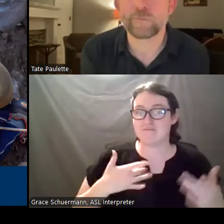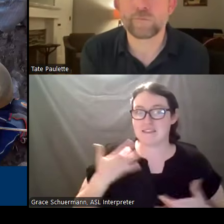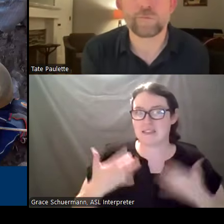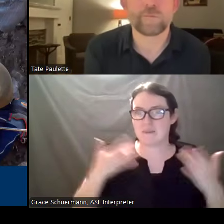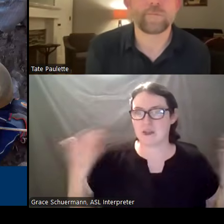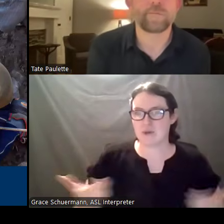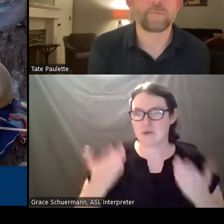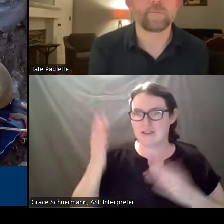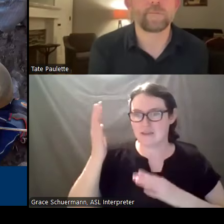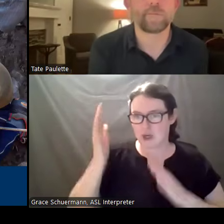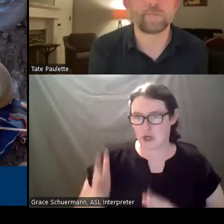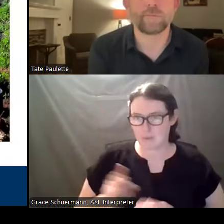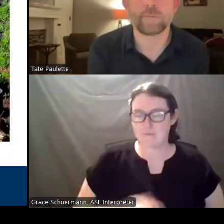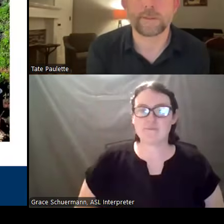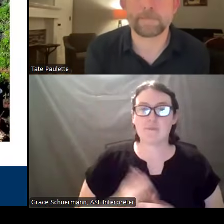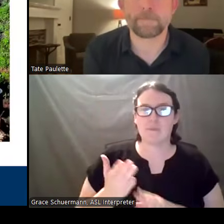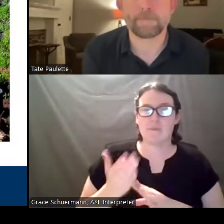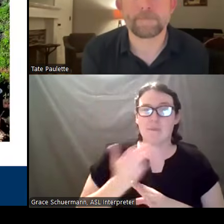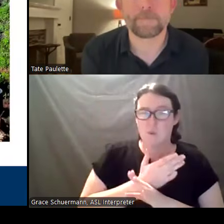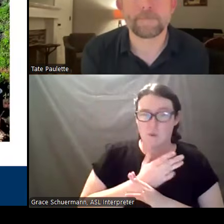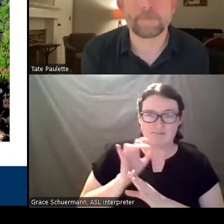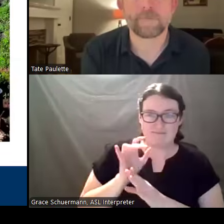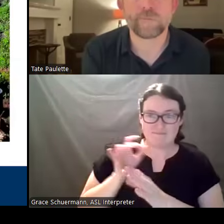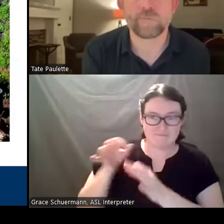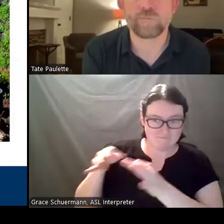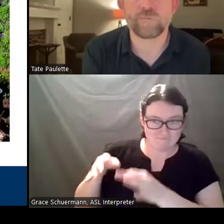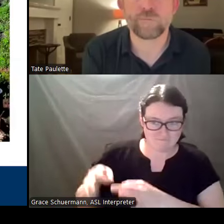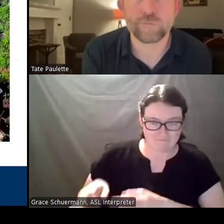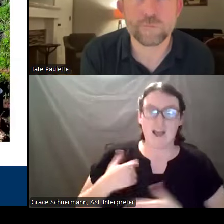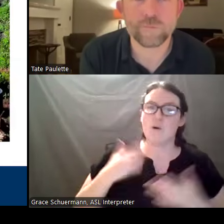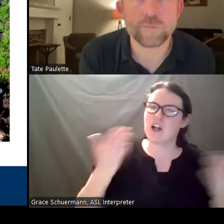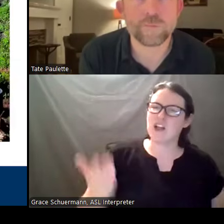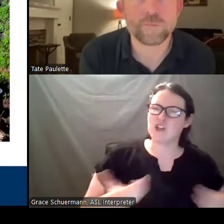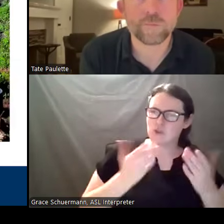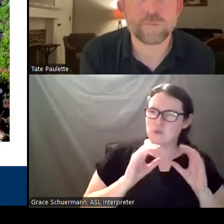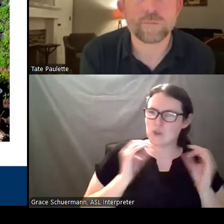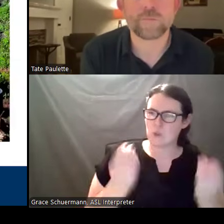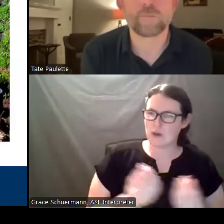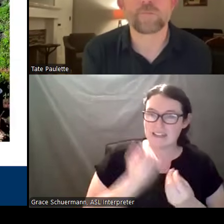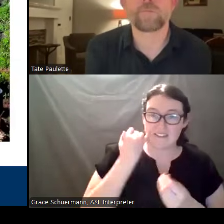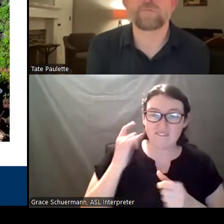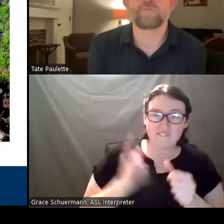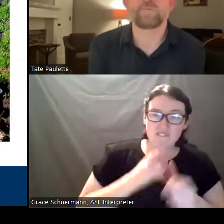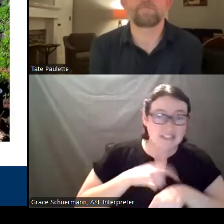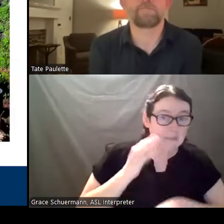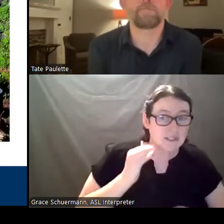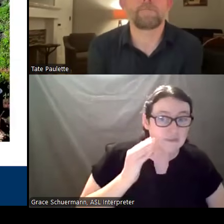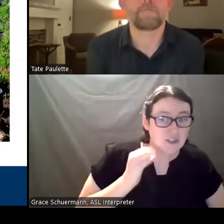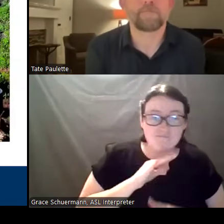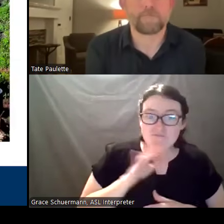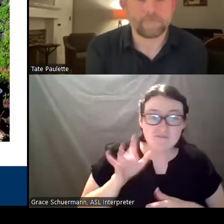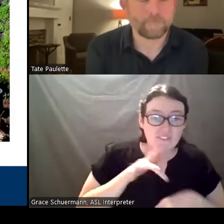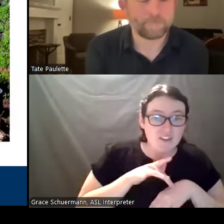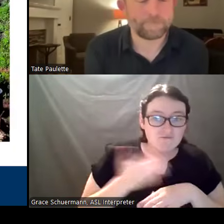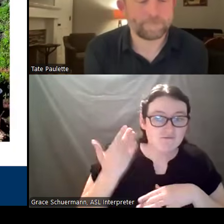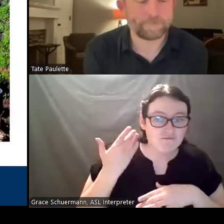before I dive into all of that, I'd like to introduce our organization to those joining us for the first time today. The